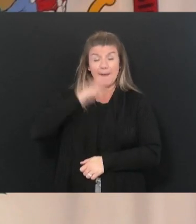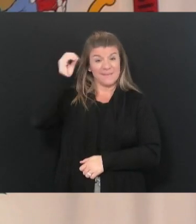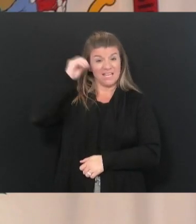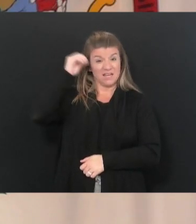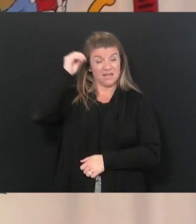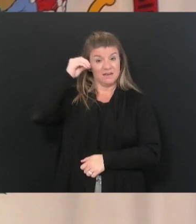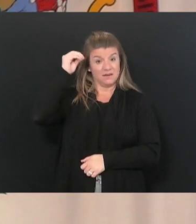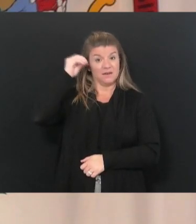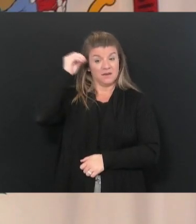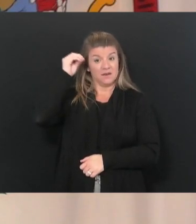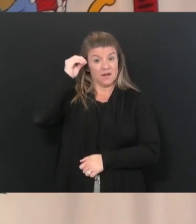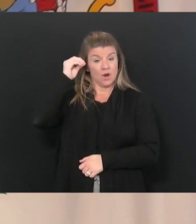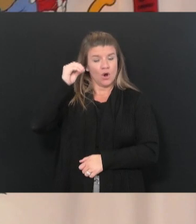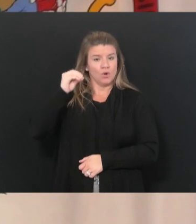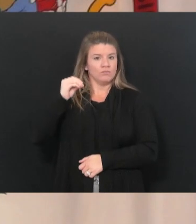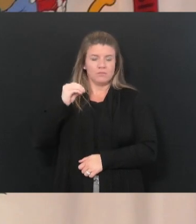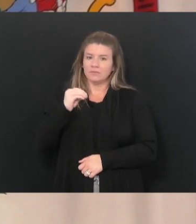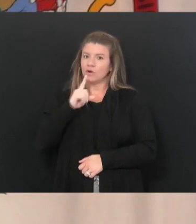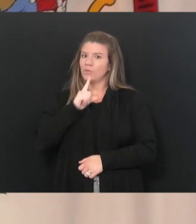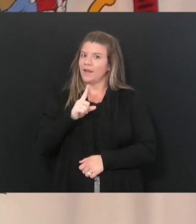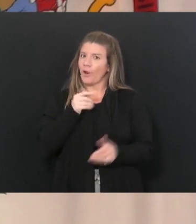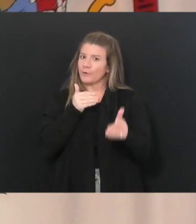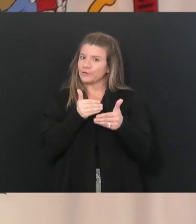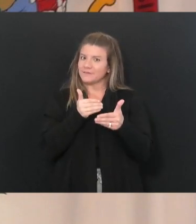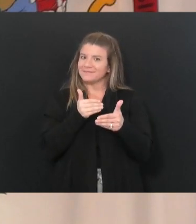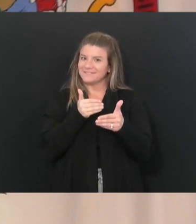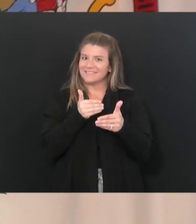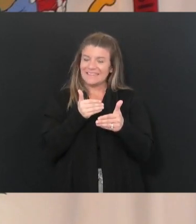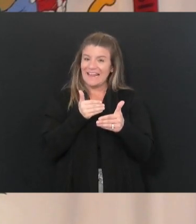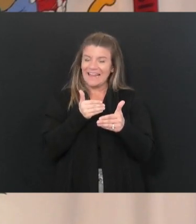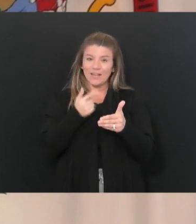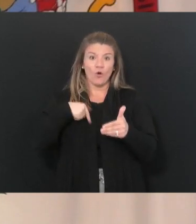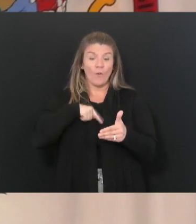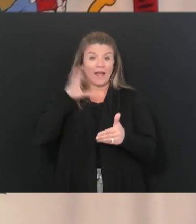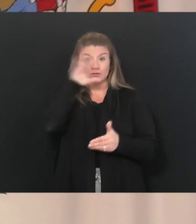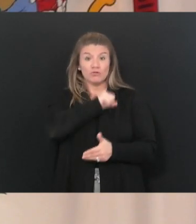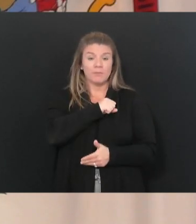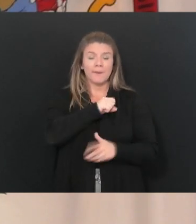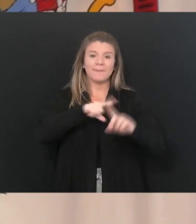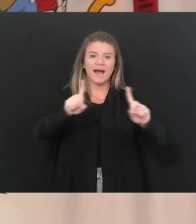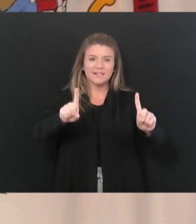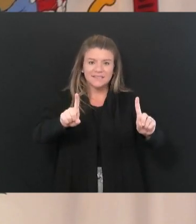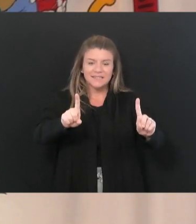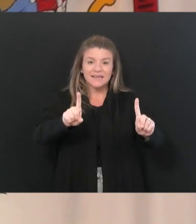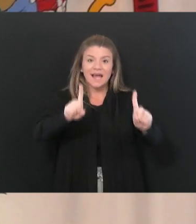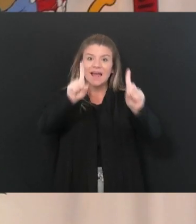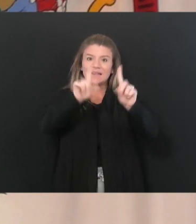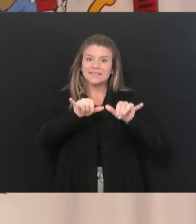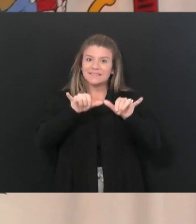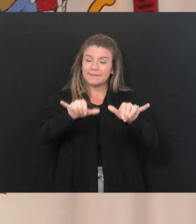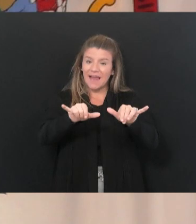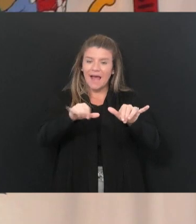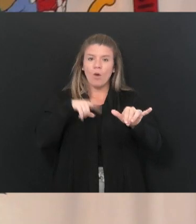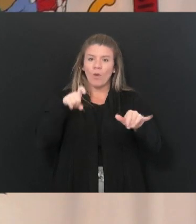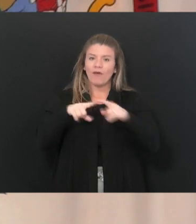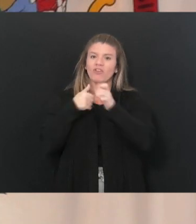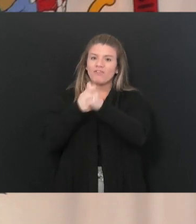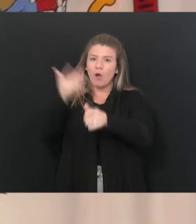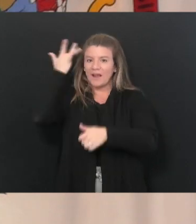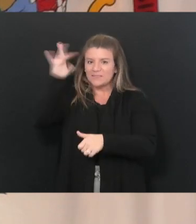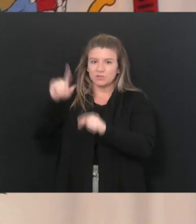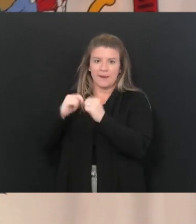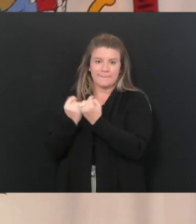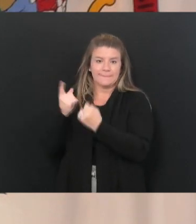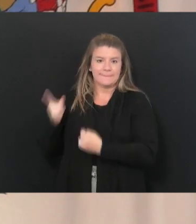closer than you may think, but at the same time, our experts are going to lead us on this,